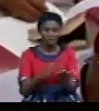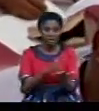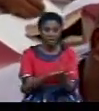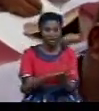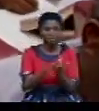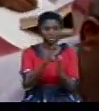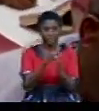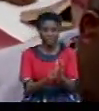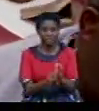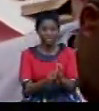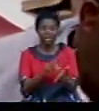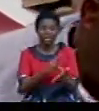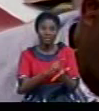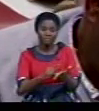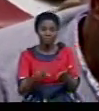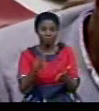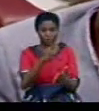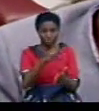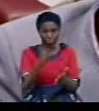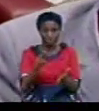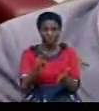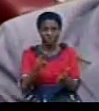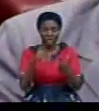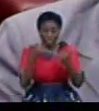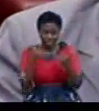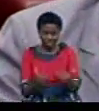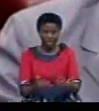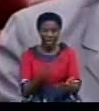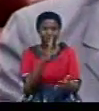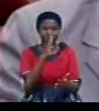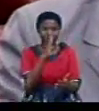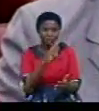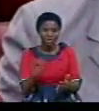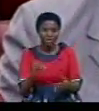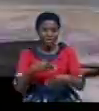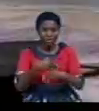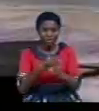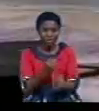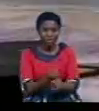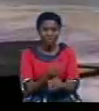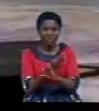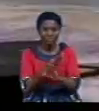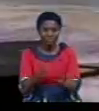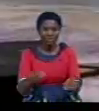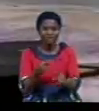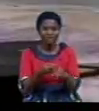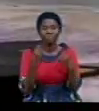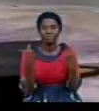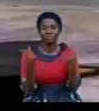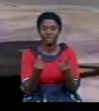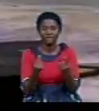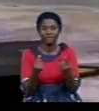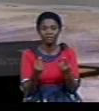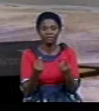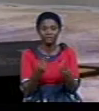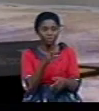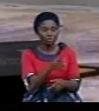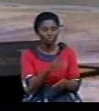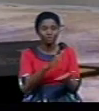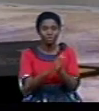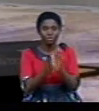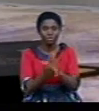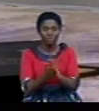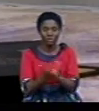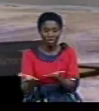but now be made free from sin emphasis again it became servants to